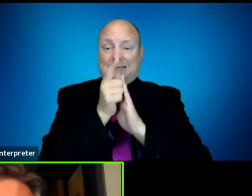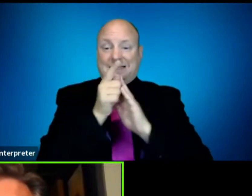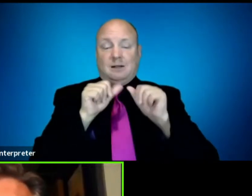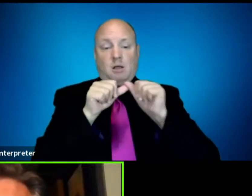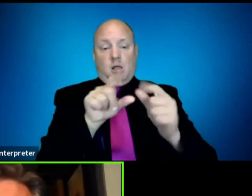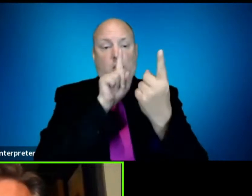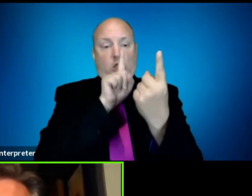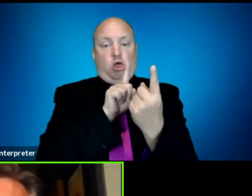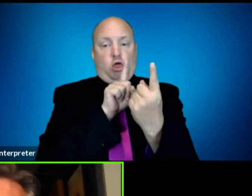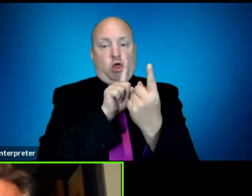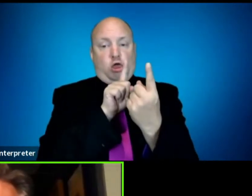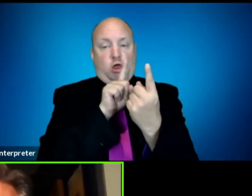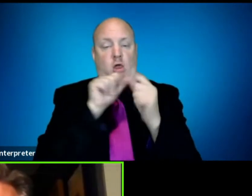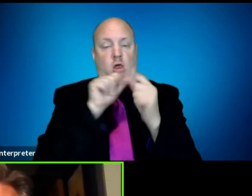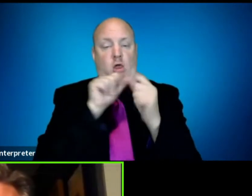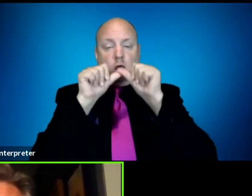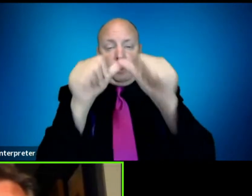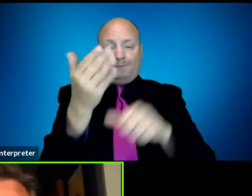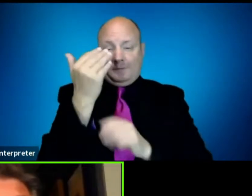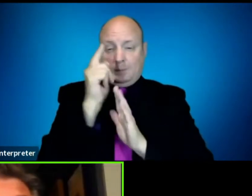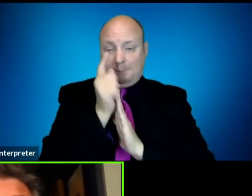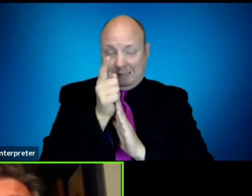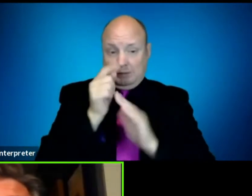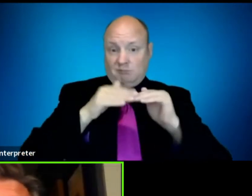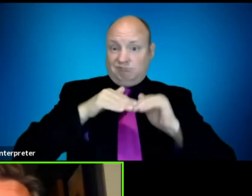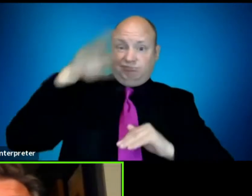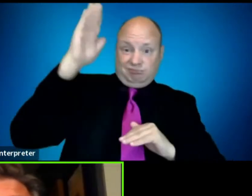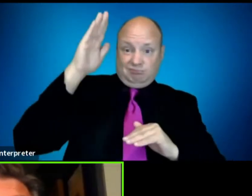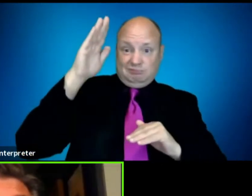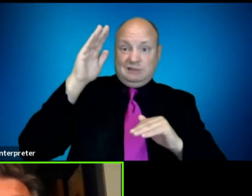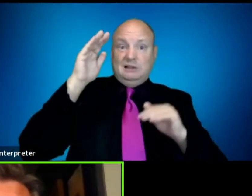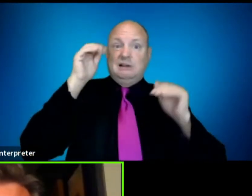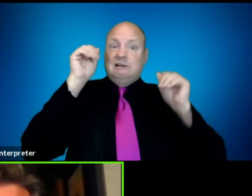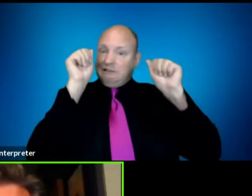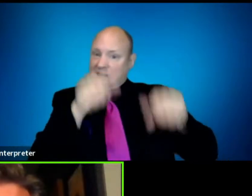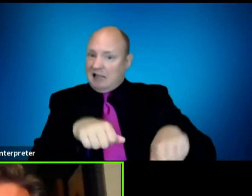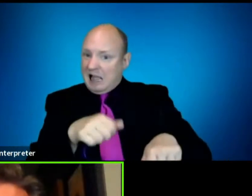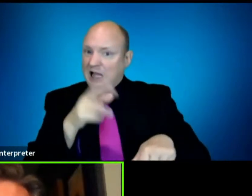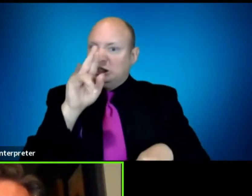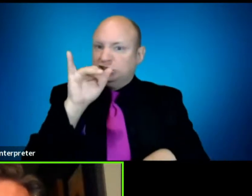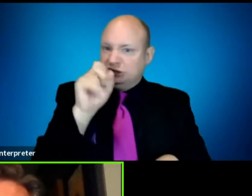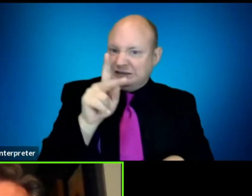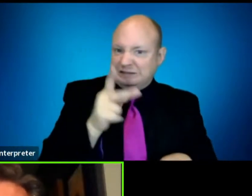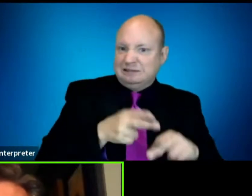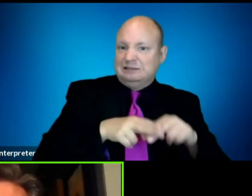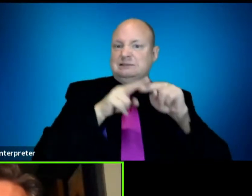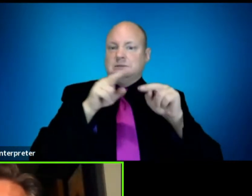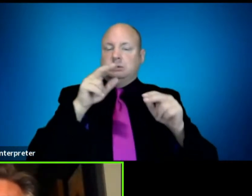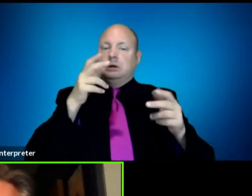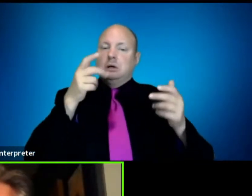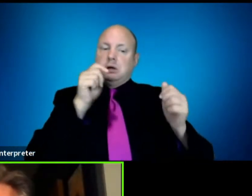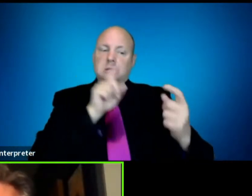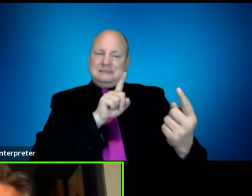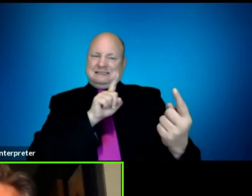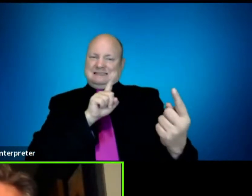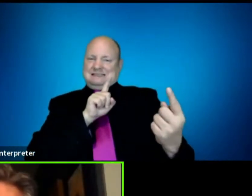on the risk. Moving outside can cut down on the risk. And then keeping smaller cohorts to minimize exposures using seating charts